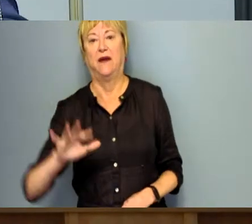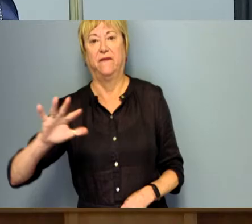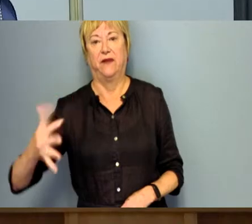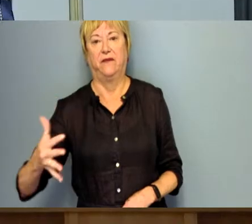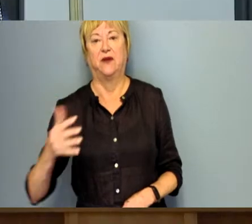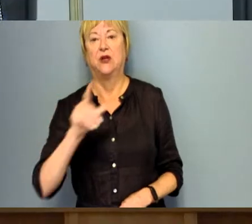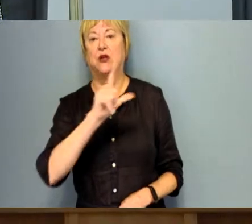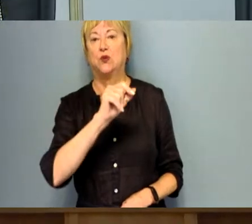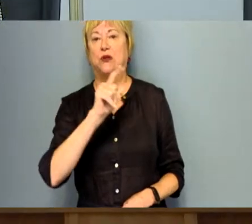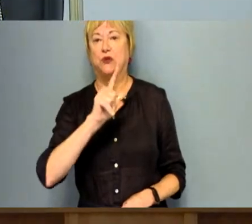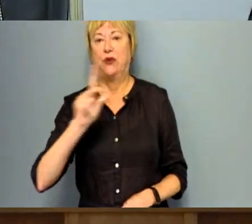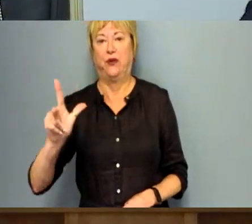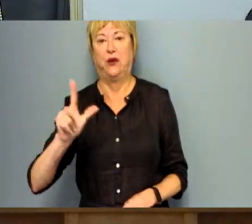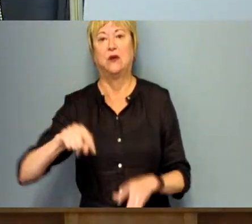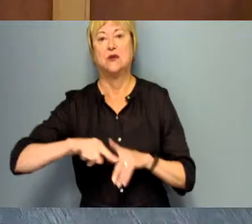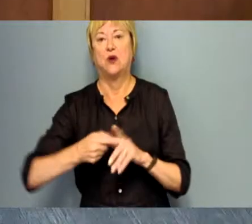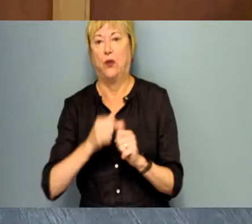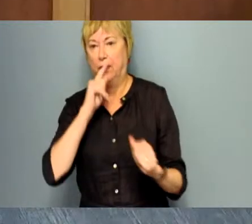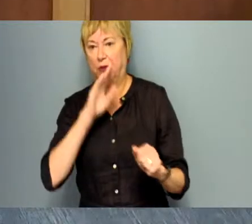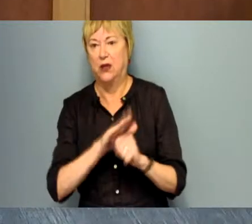please.